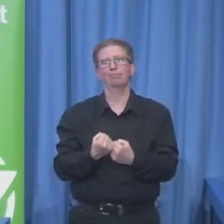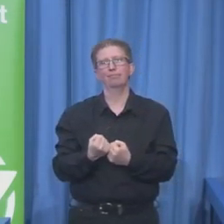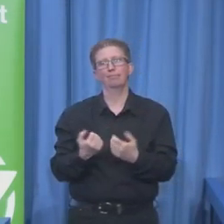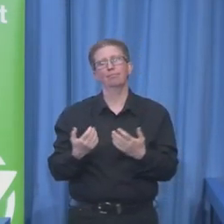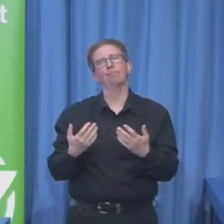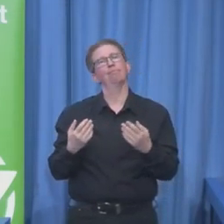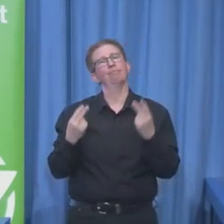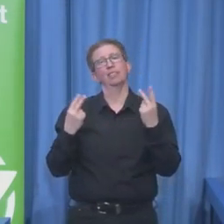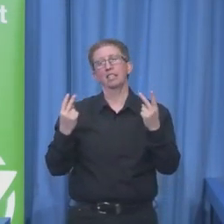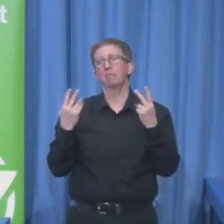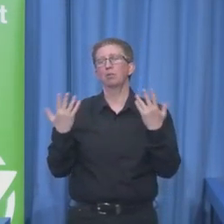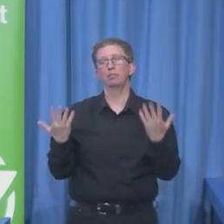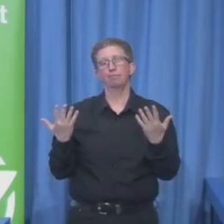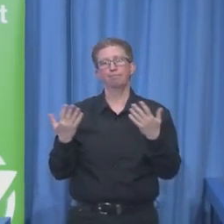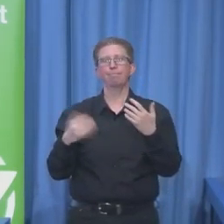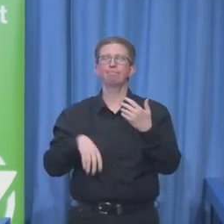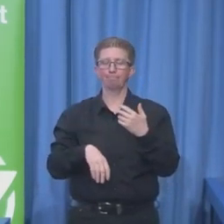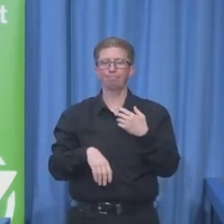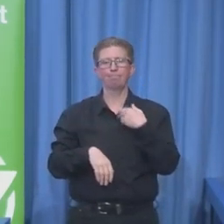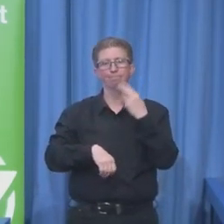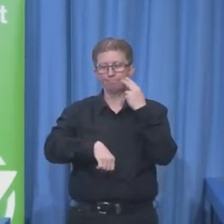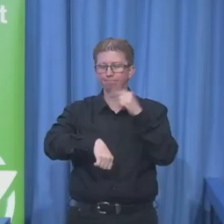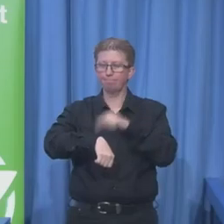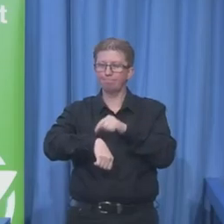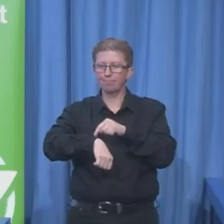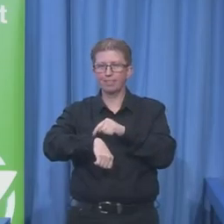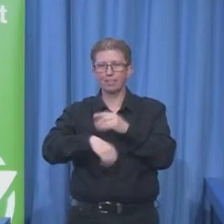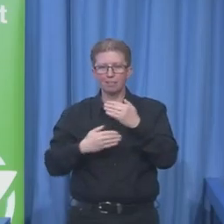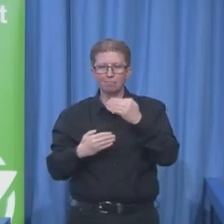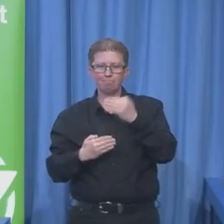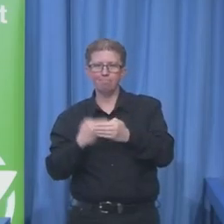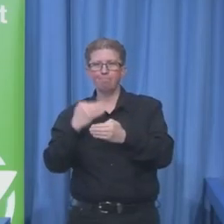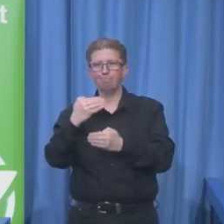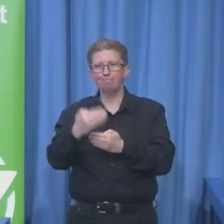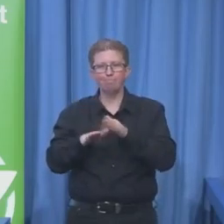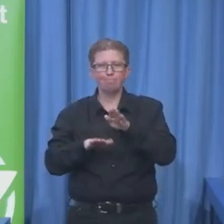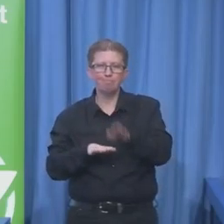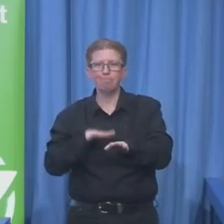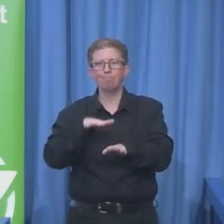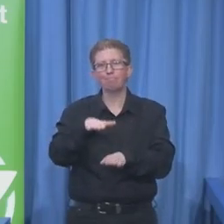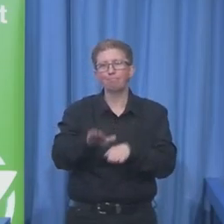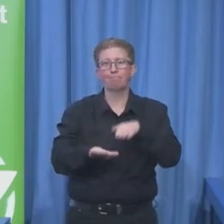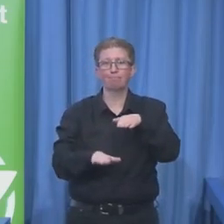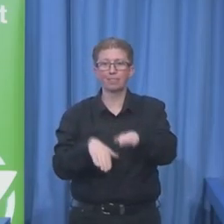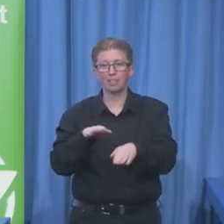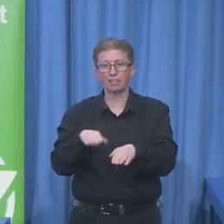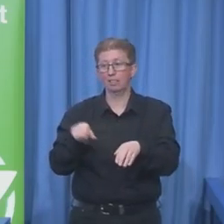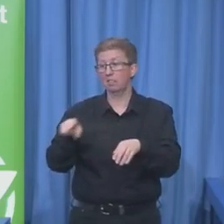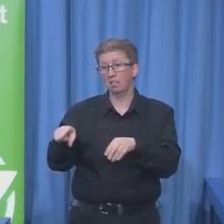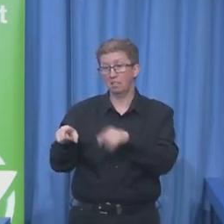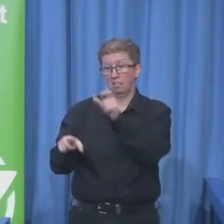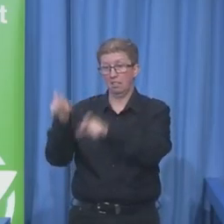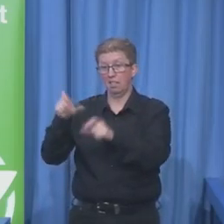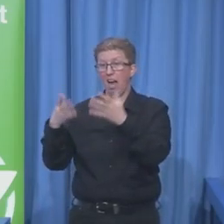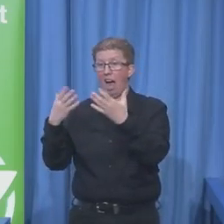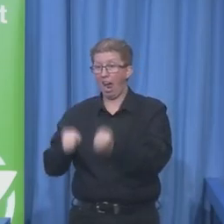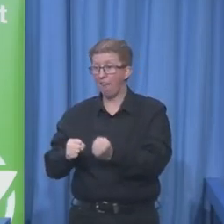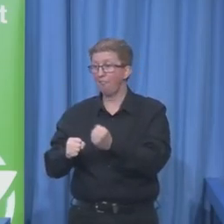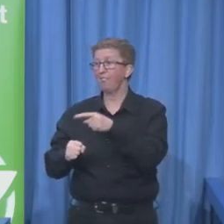also persons with disability and their families need time to build up trust and to build up confidence for this step.